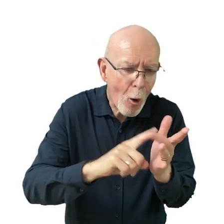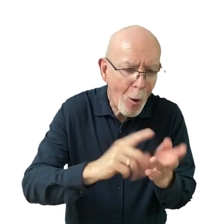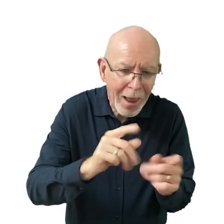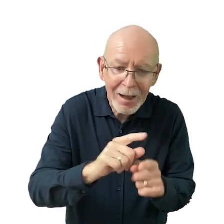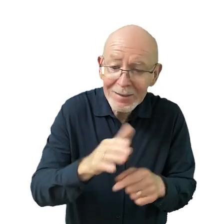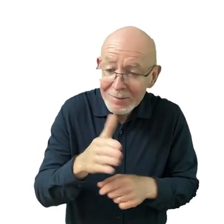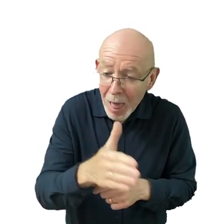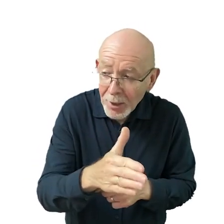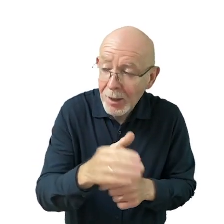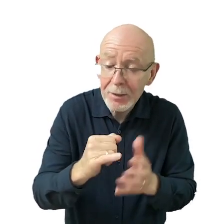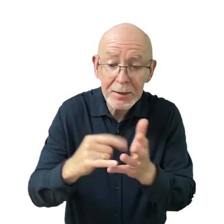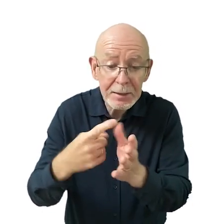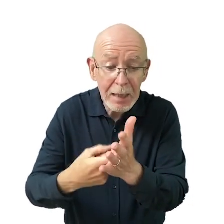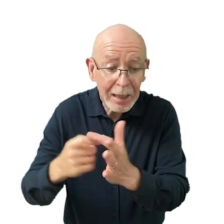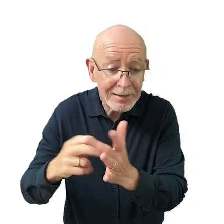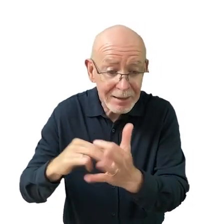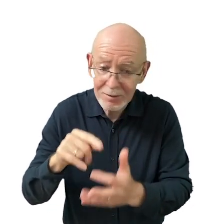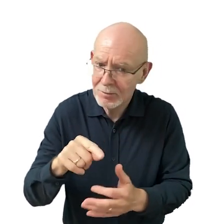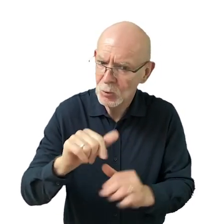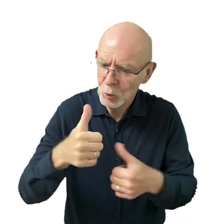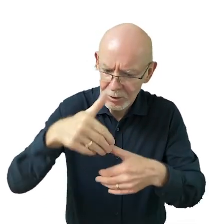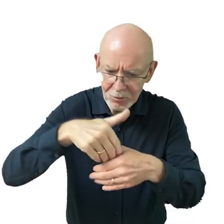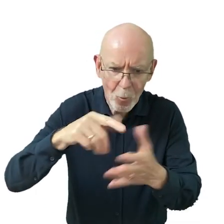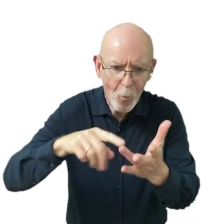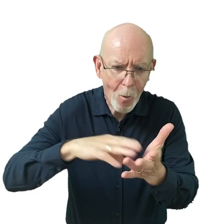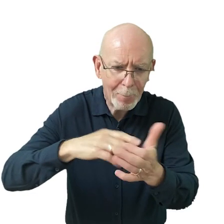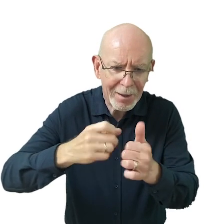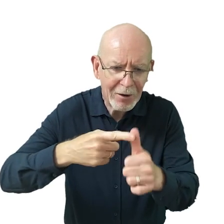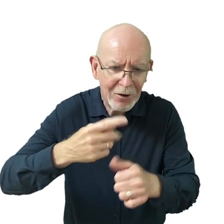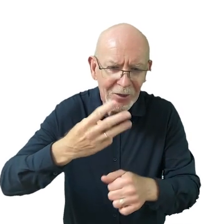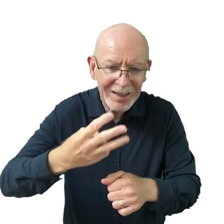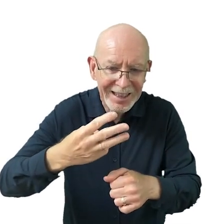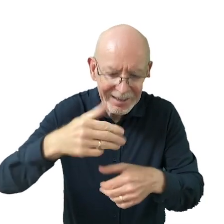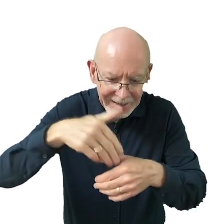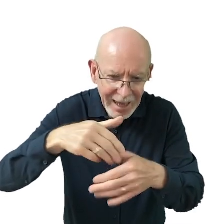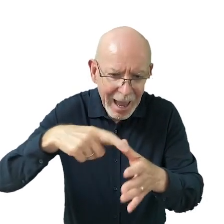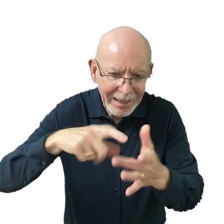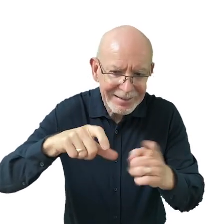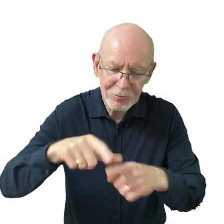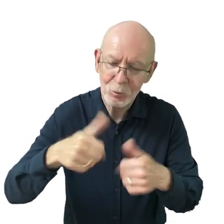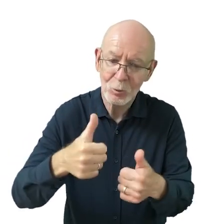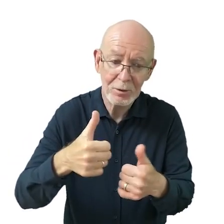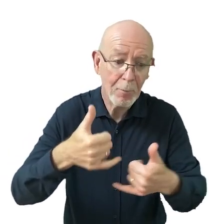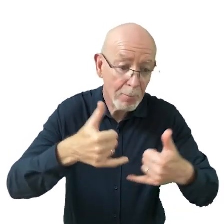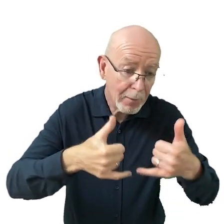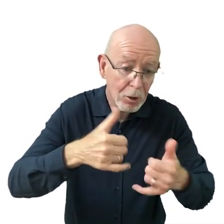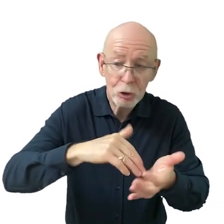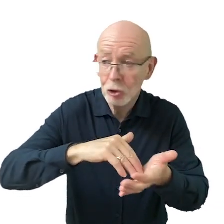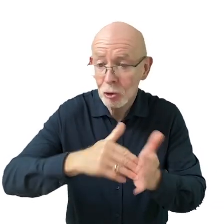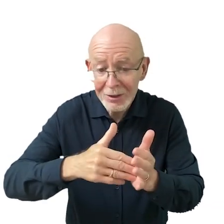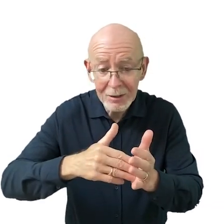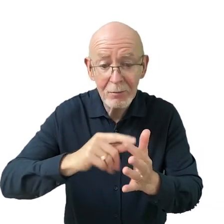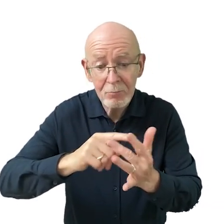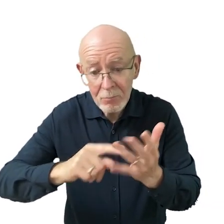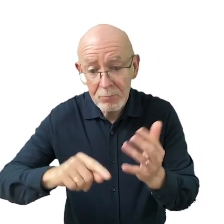as salmon and sardines, which are rich in omega-3 fatty acids. Milk, cheese and yogurt